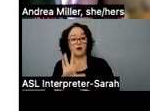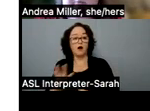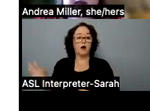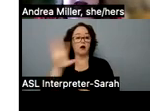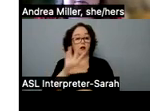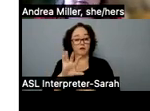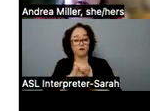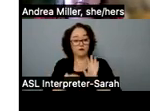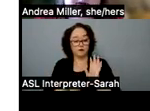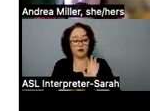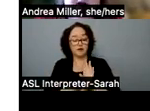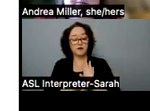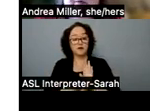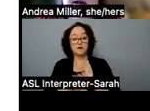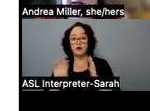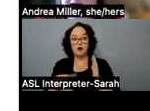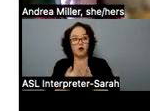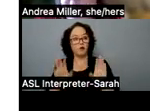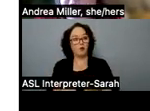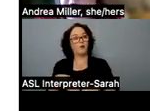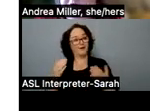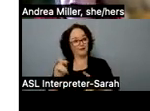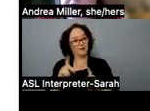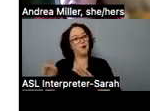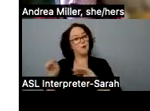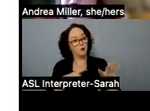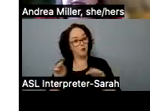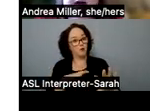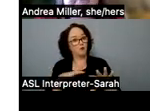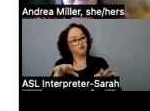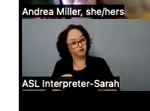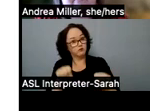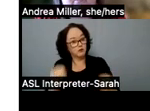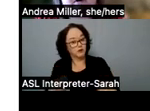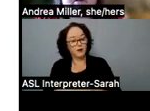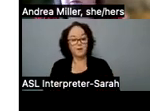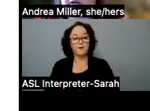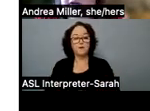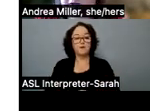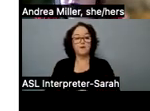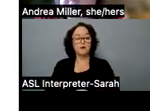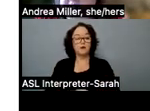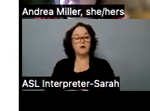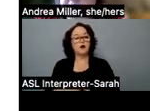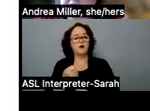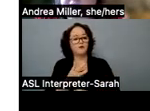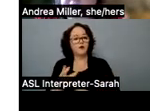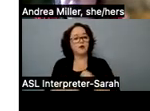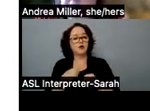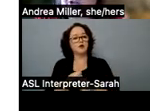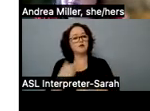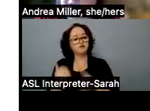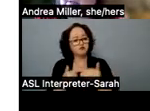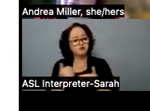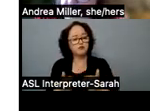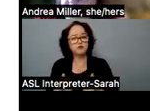occupancy. After we had been operating them for a few years, we thought, you know what, we can do this tax credit development.